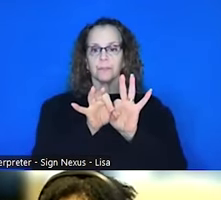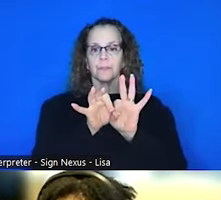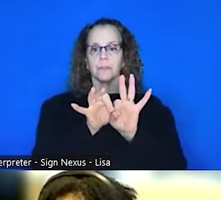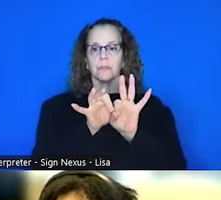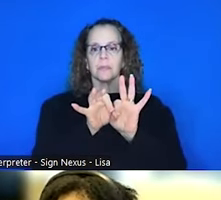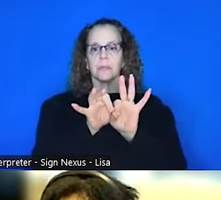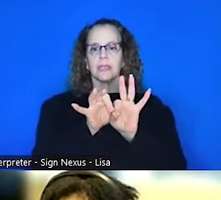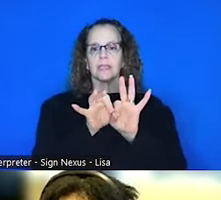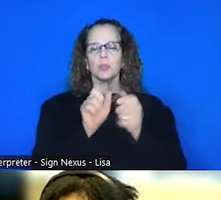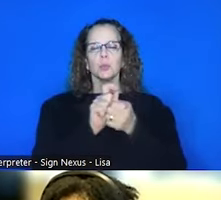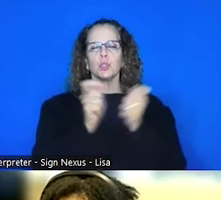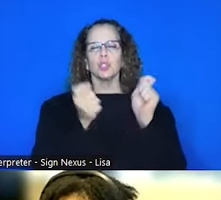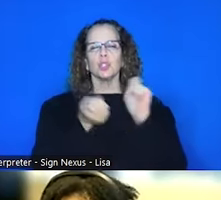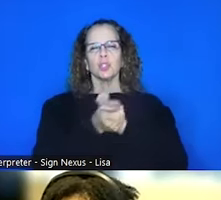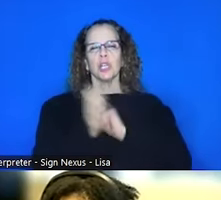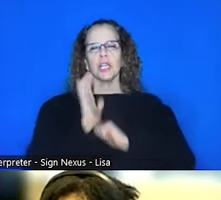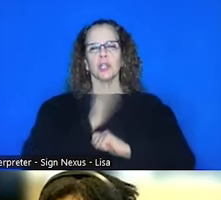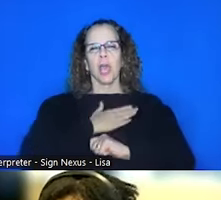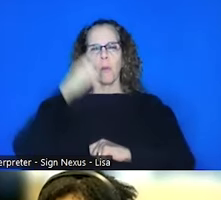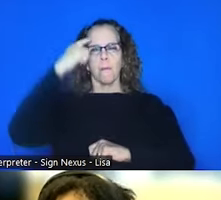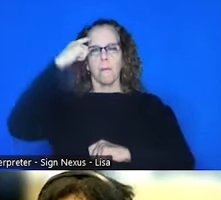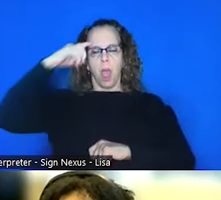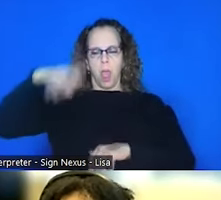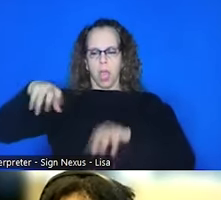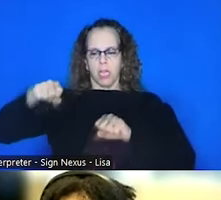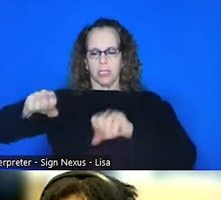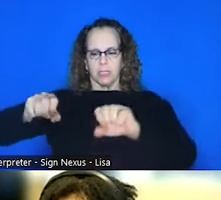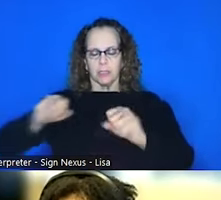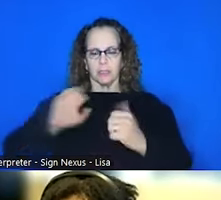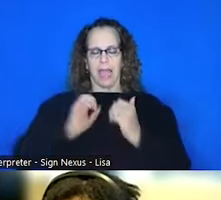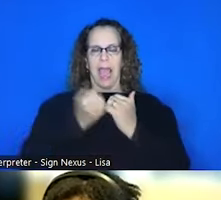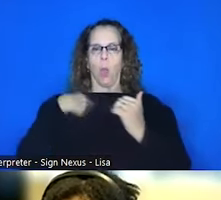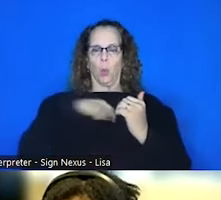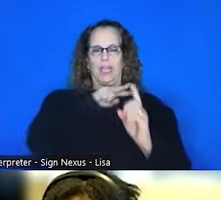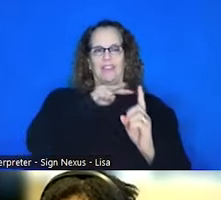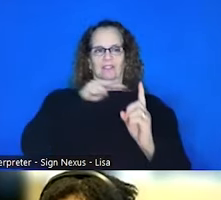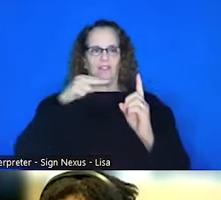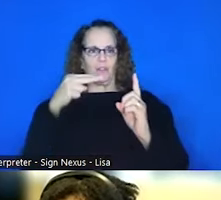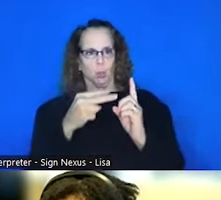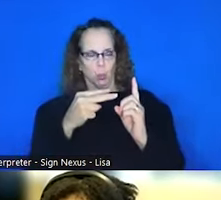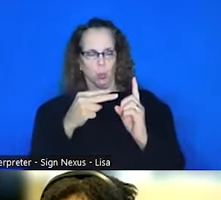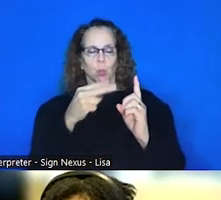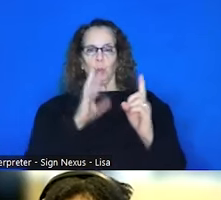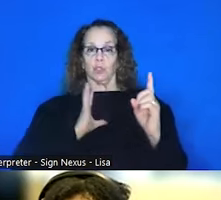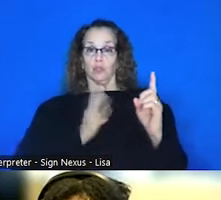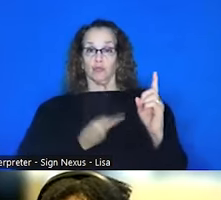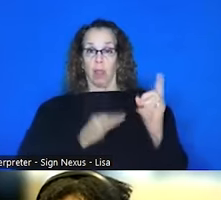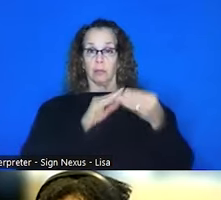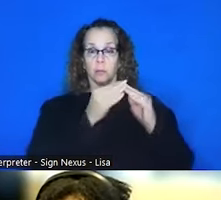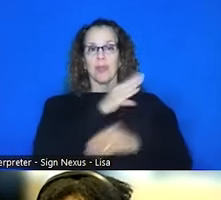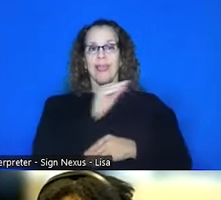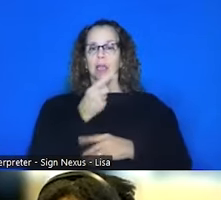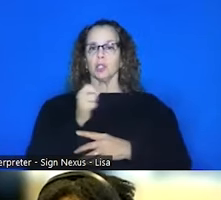decolonize our minds in how we see the trans community, gender nonconforming and gender non-binary people. It's